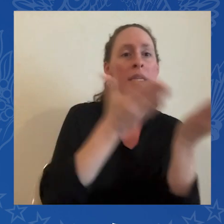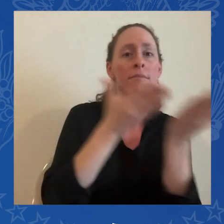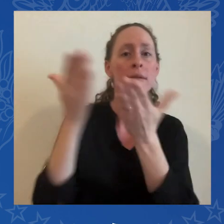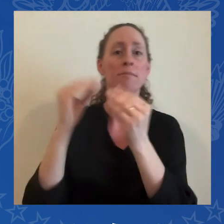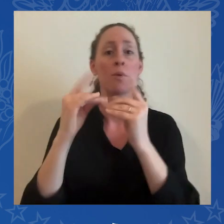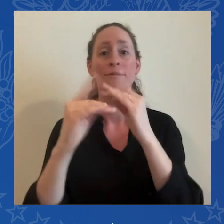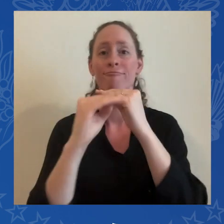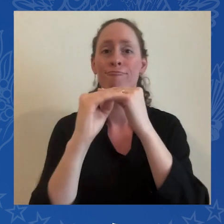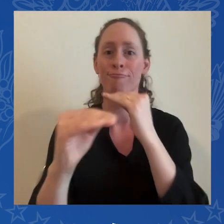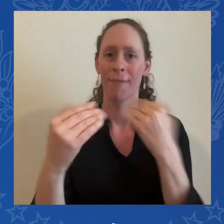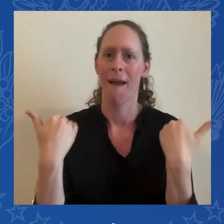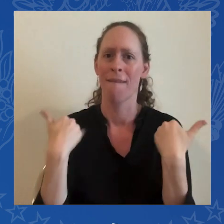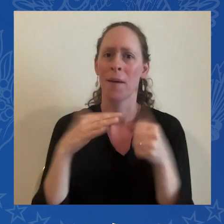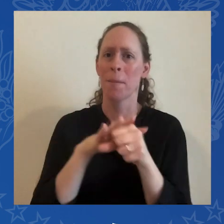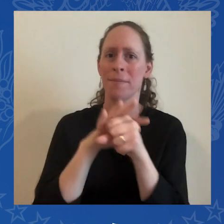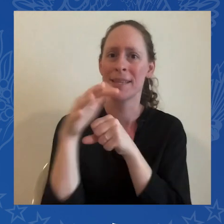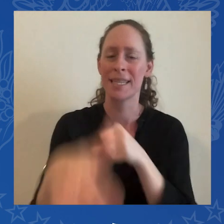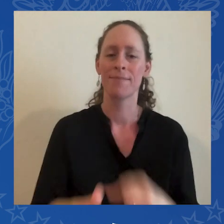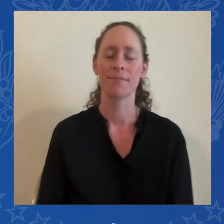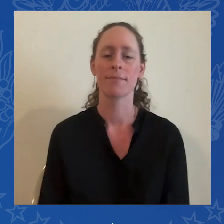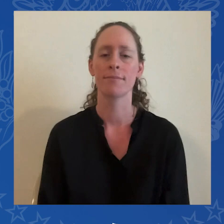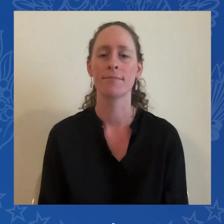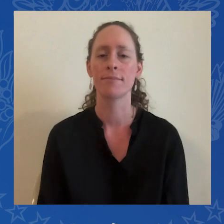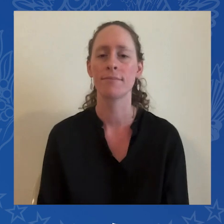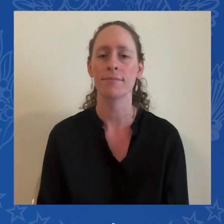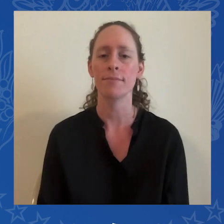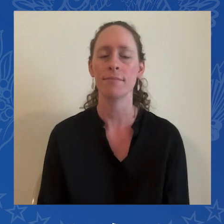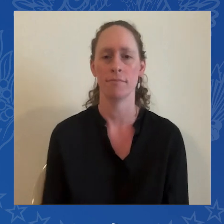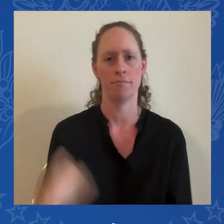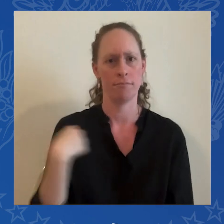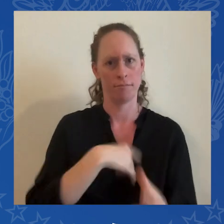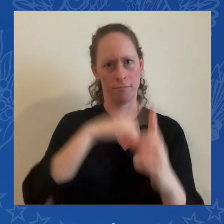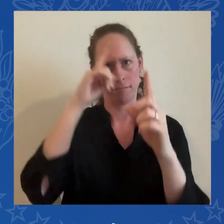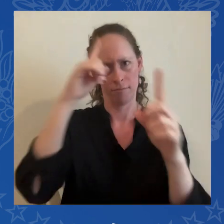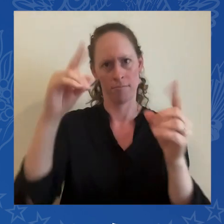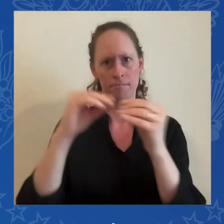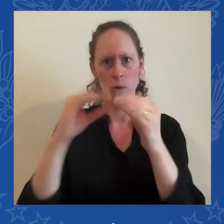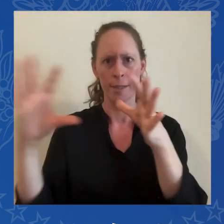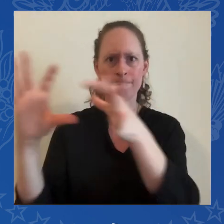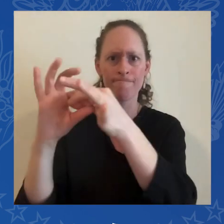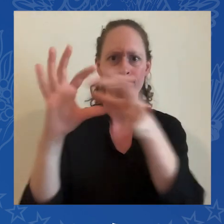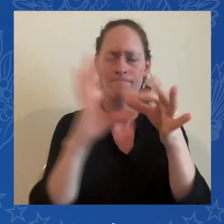access clean energy and digital connectivity across the entire region, creating more